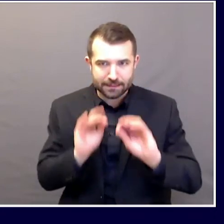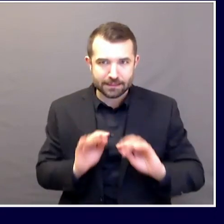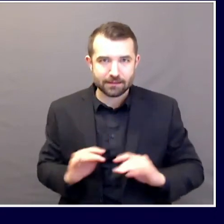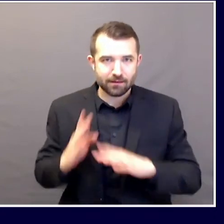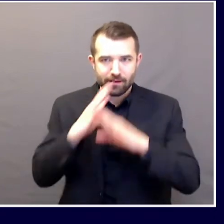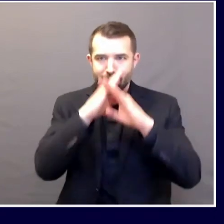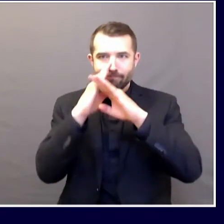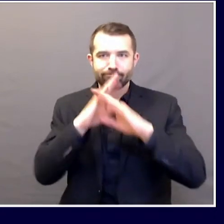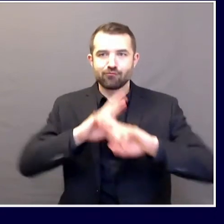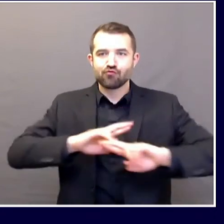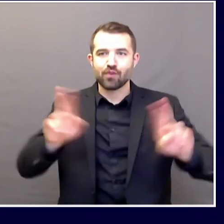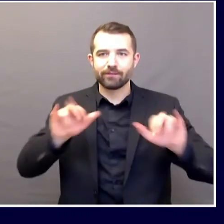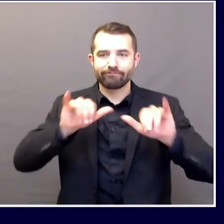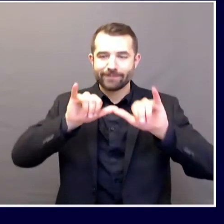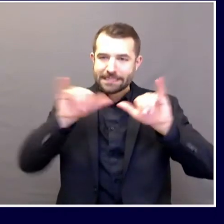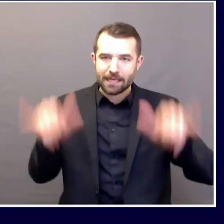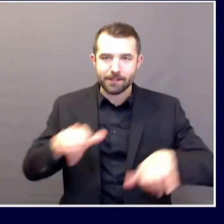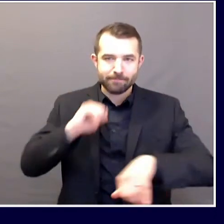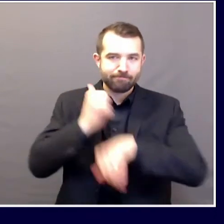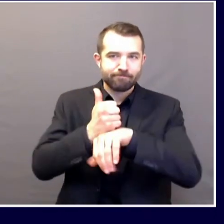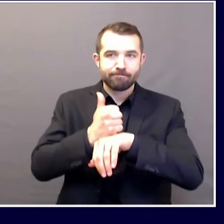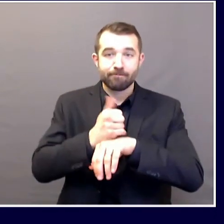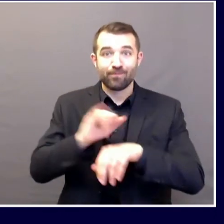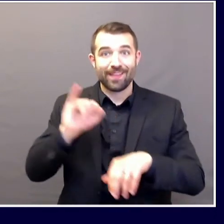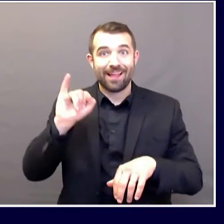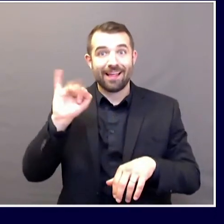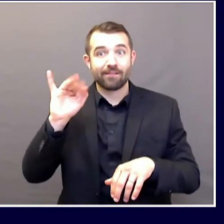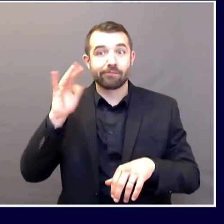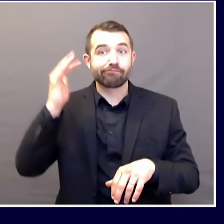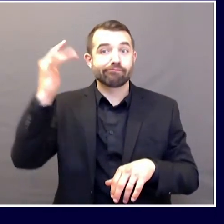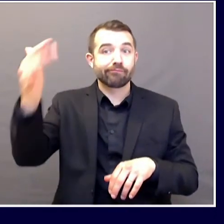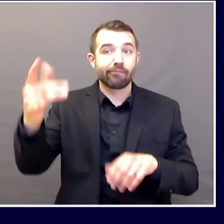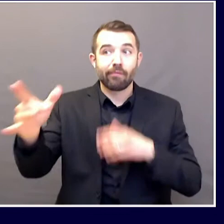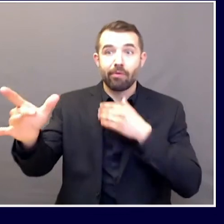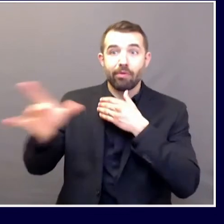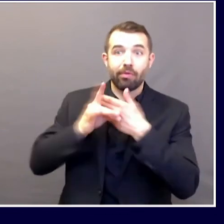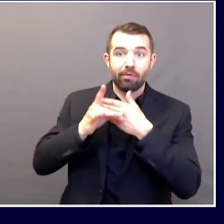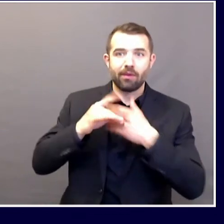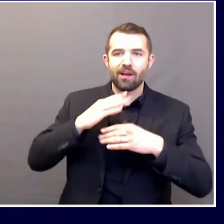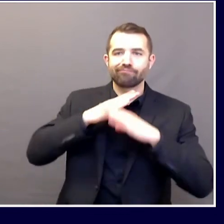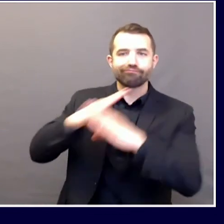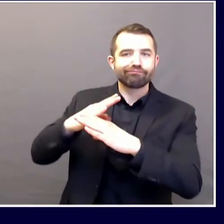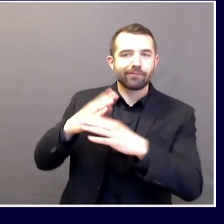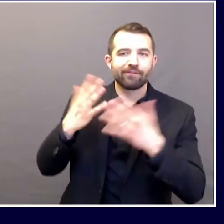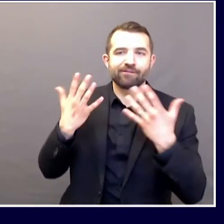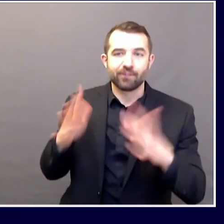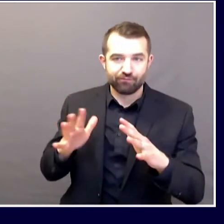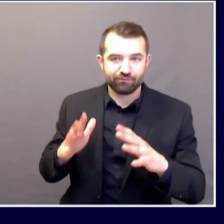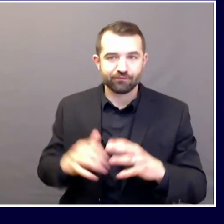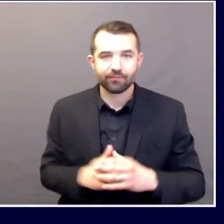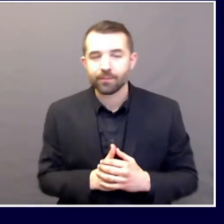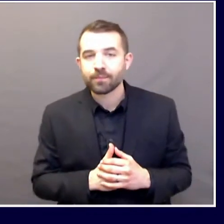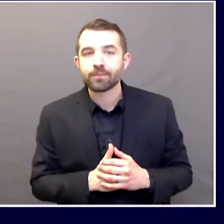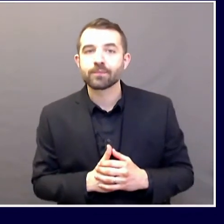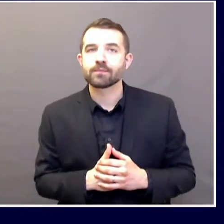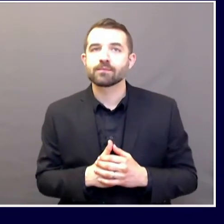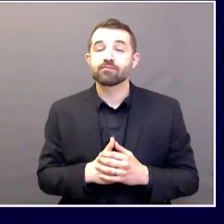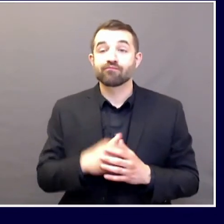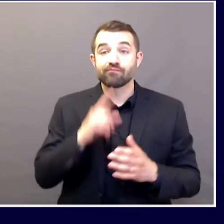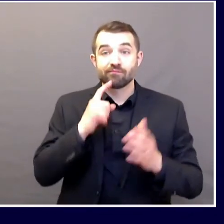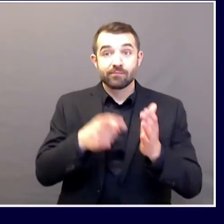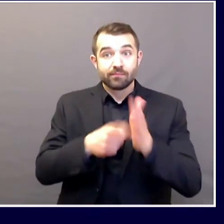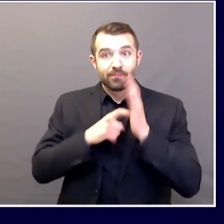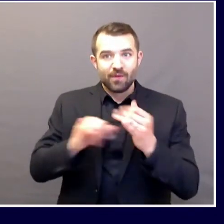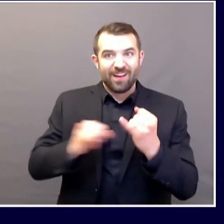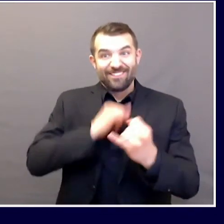fend off the virus if you happen to encounter it later. That 14-day period after your final dose is critical to